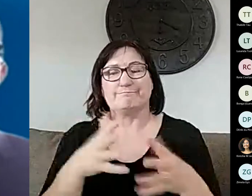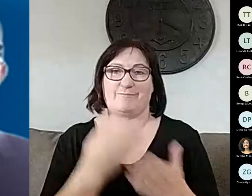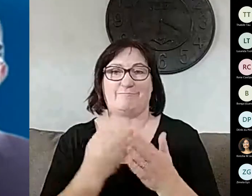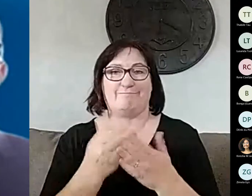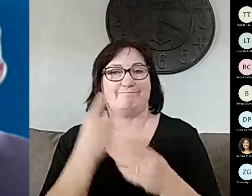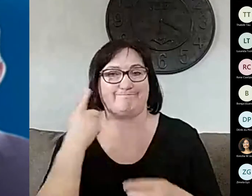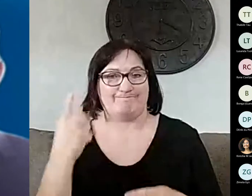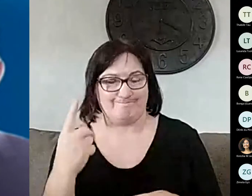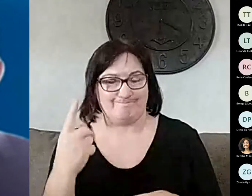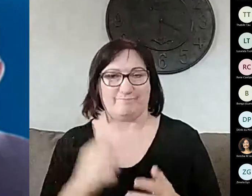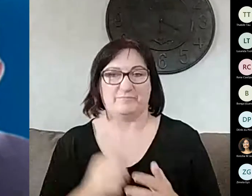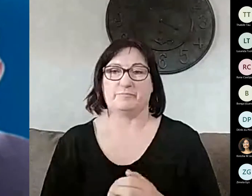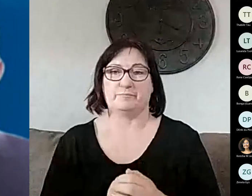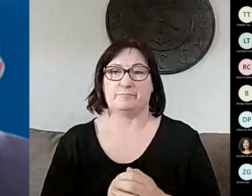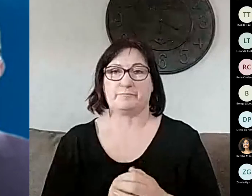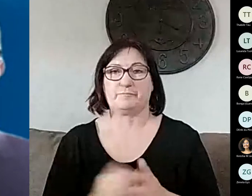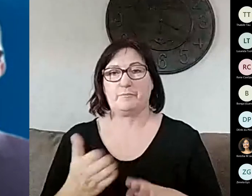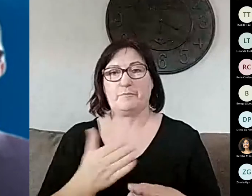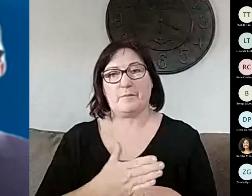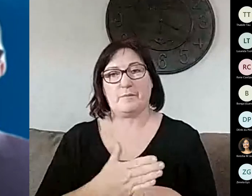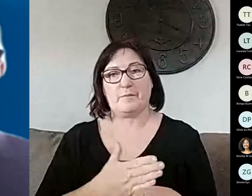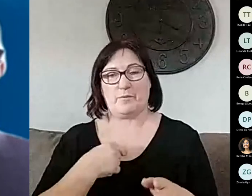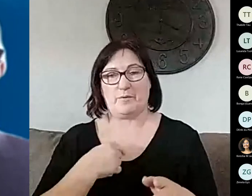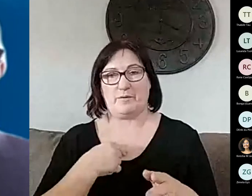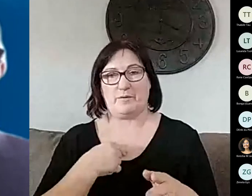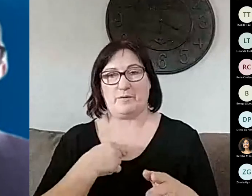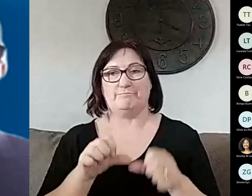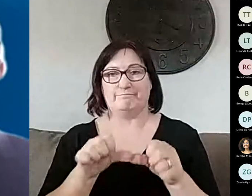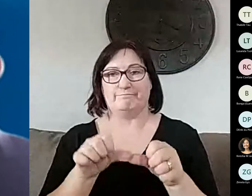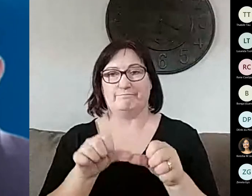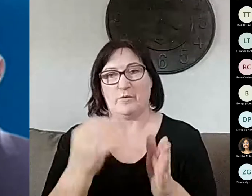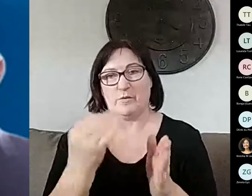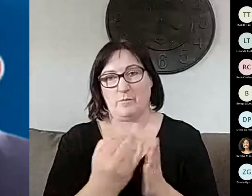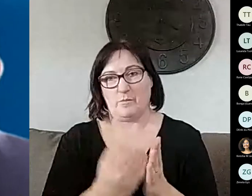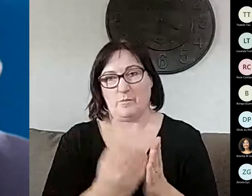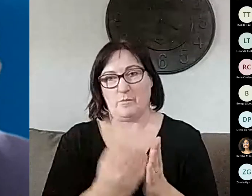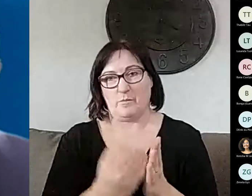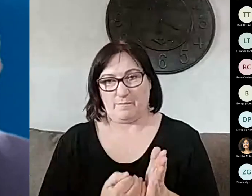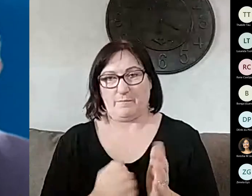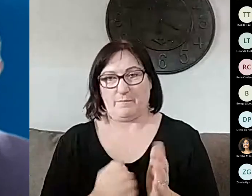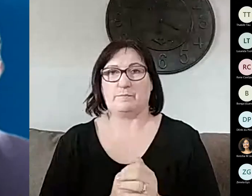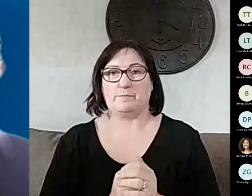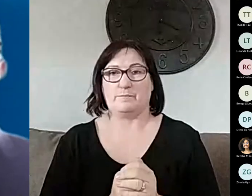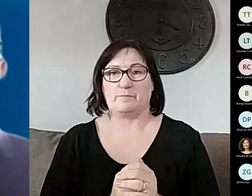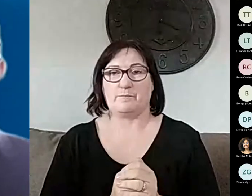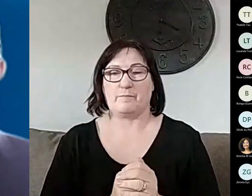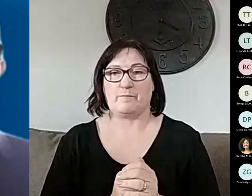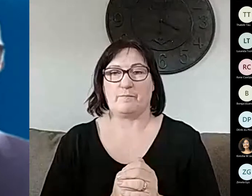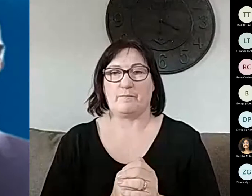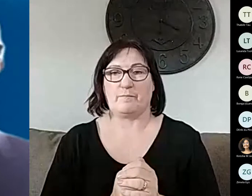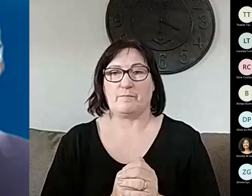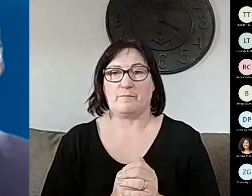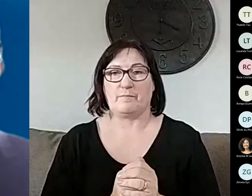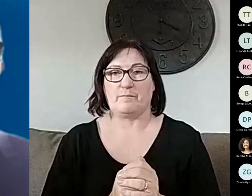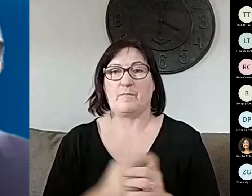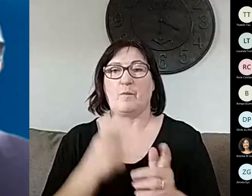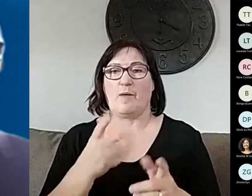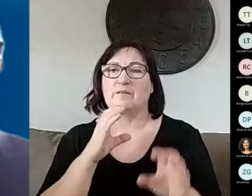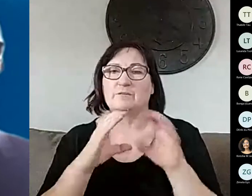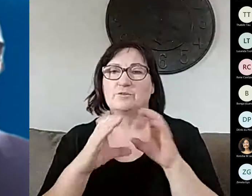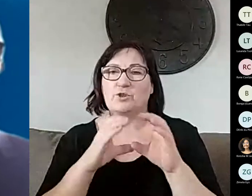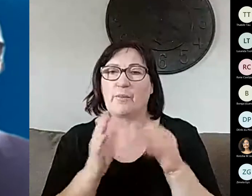program, please note the following. Please post all questions in the meeting chat box.